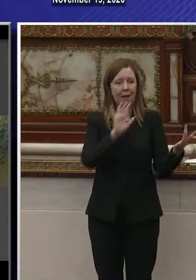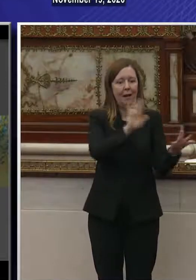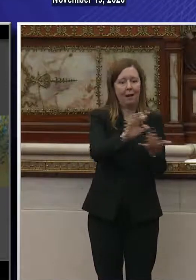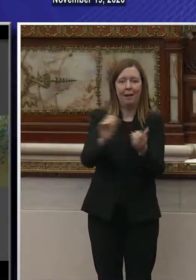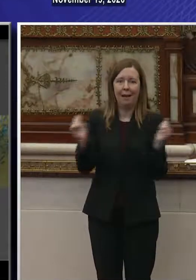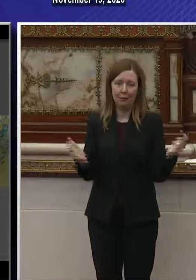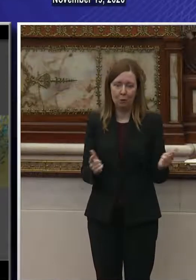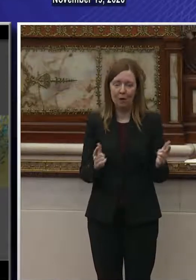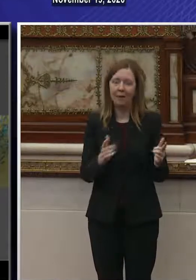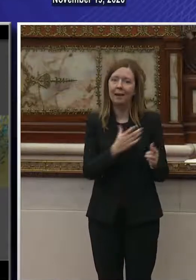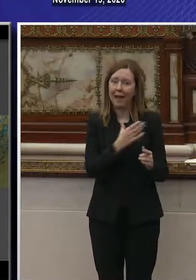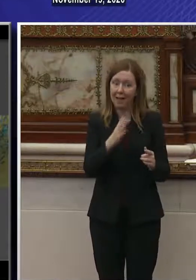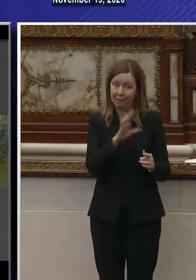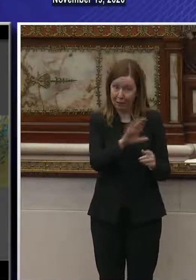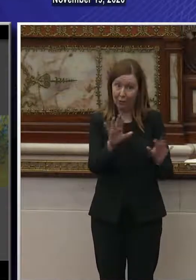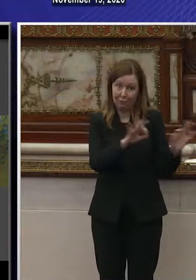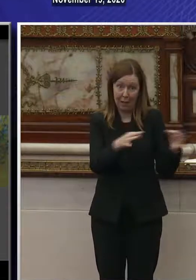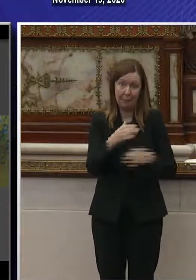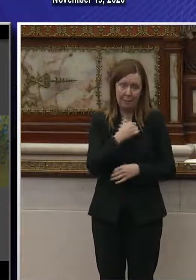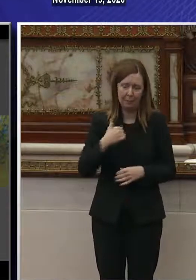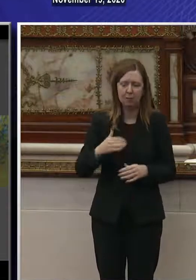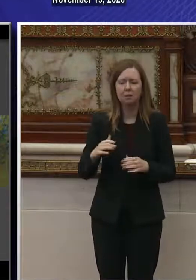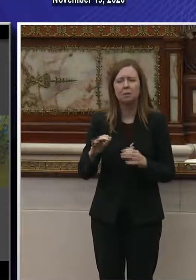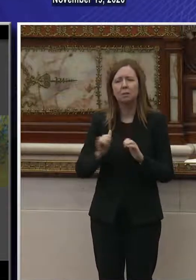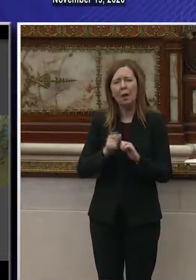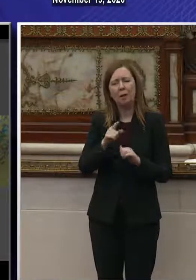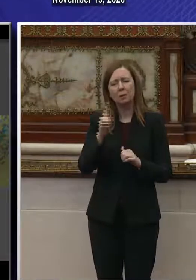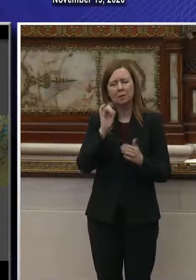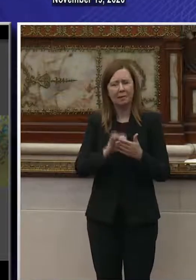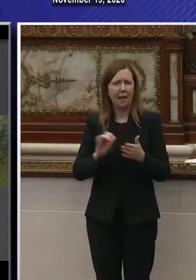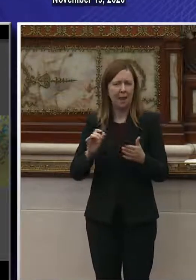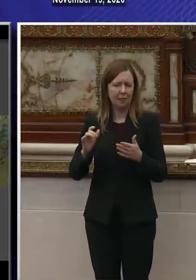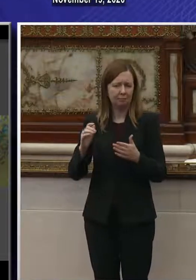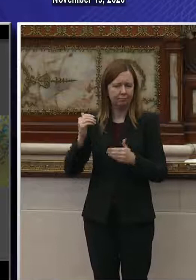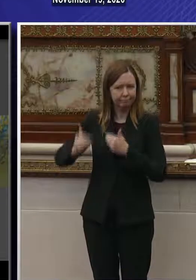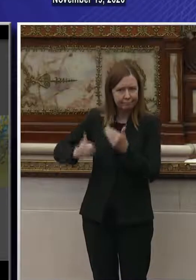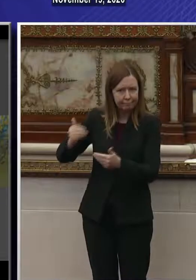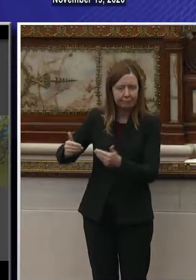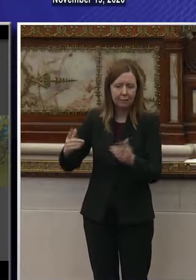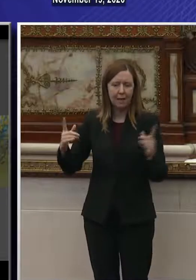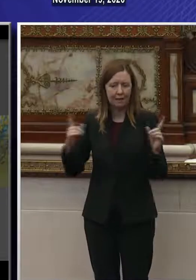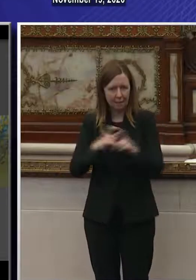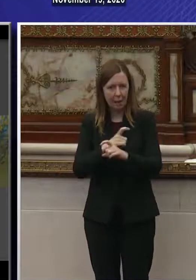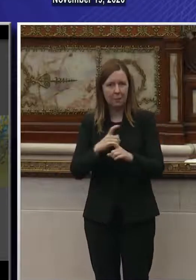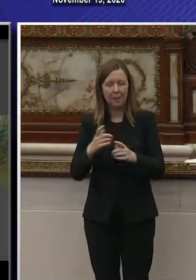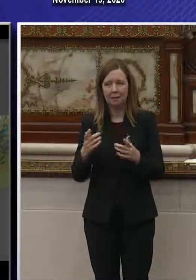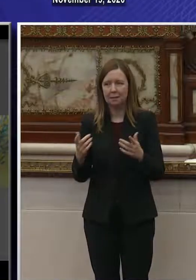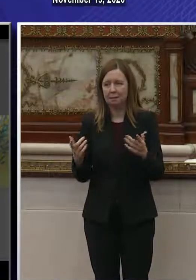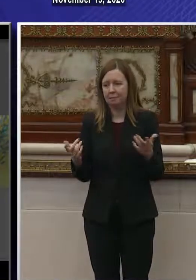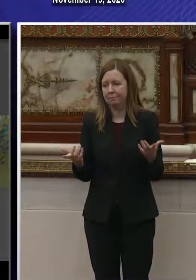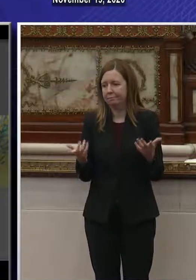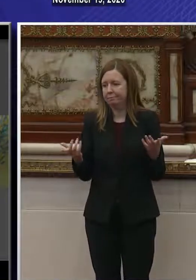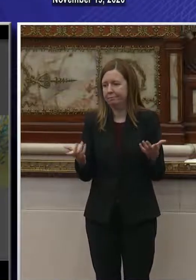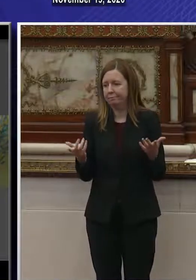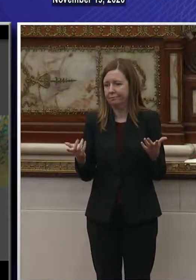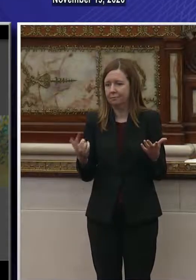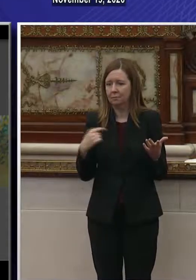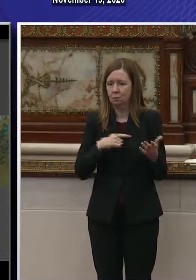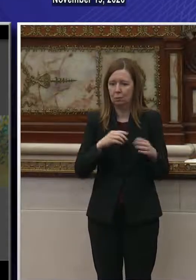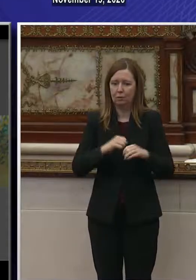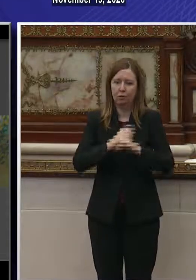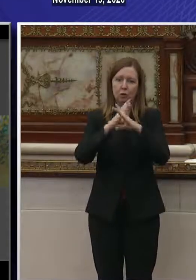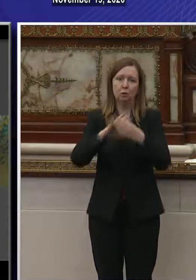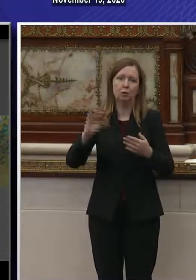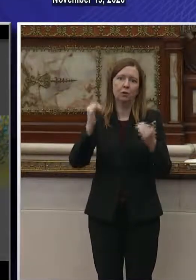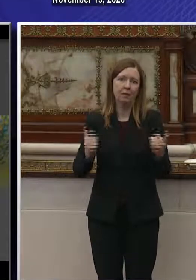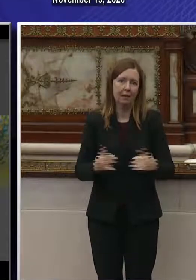their family members. So I'm curious about how you see that working and the complexities of the fact that we're, you know, in virtual learning